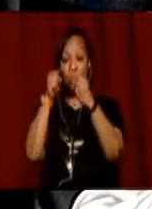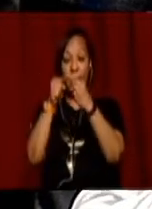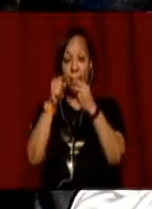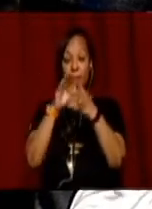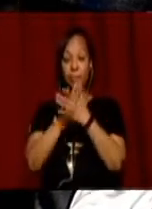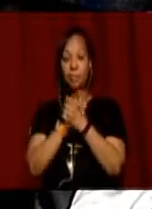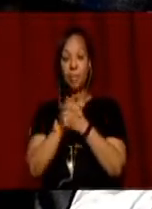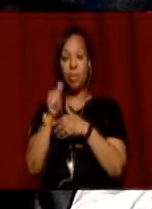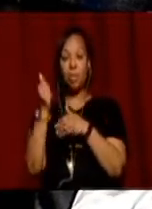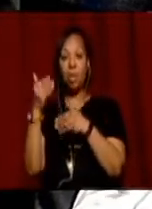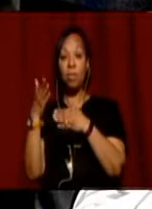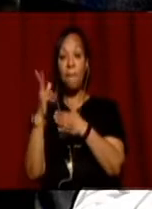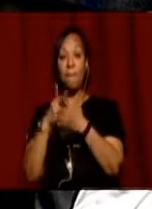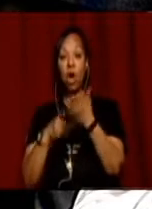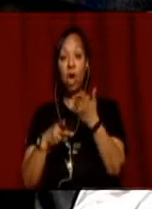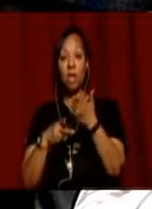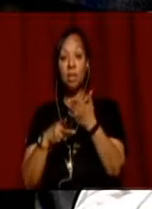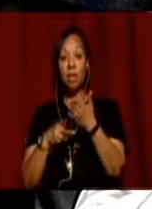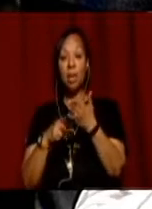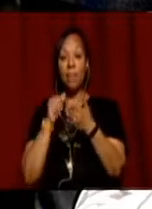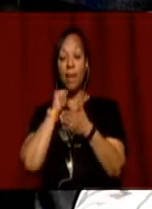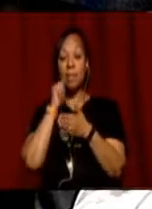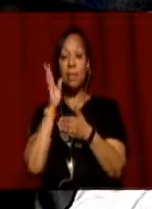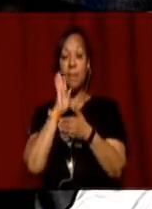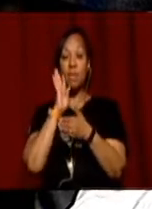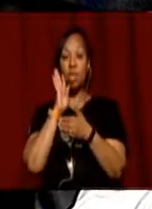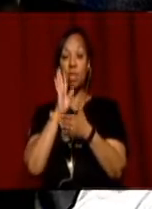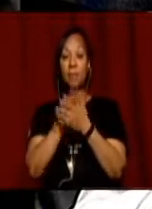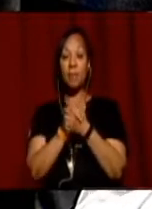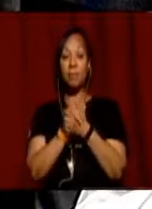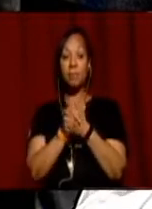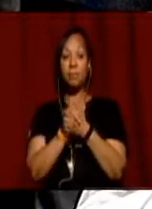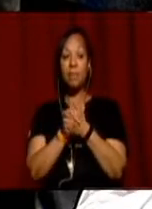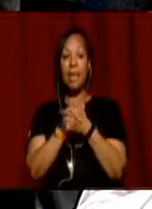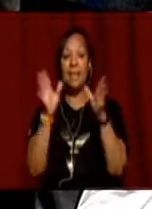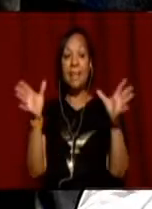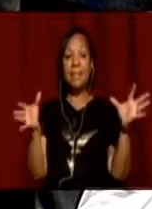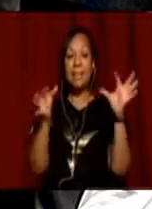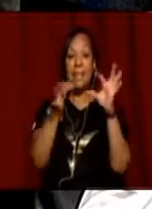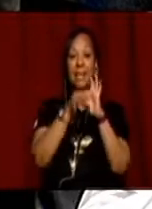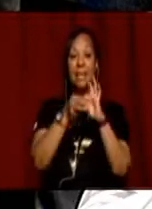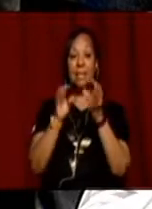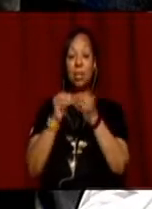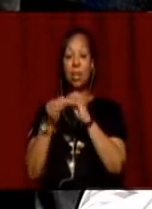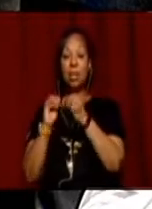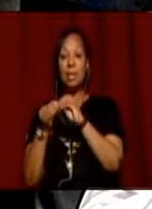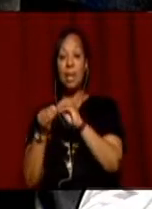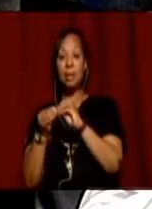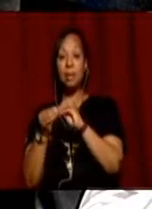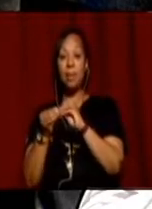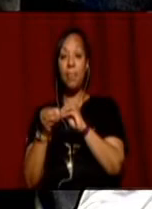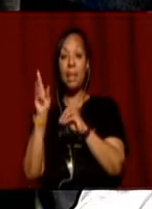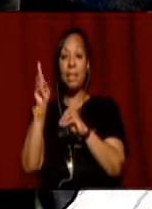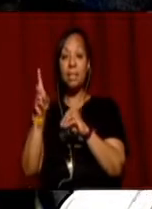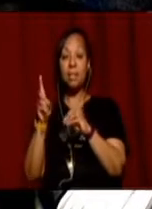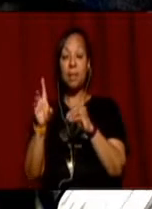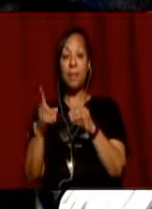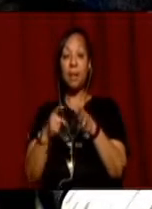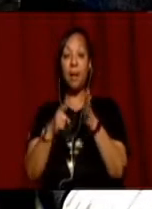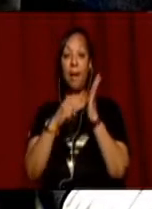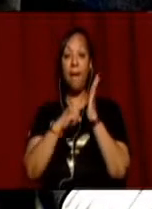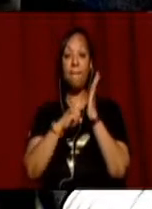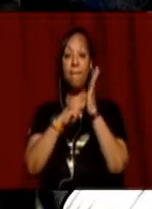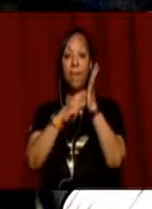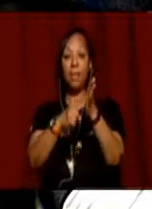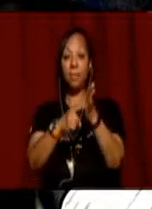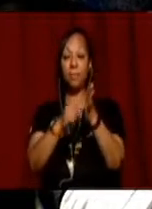in there that has not been talked about a lot that has to do with the data that needs to be available. So